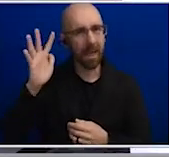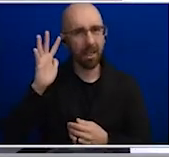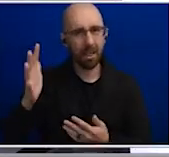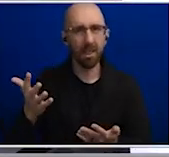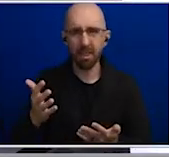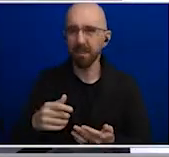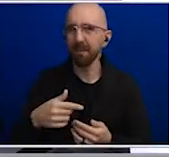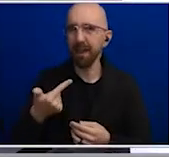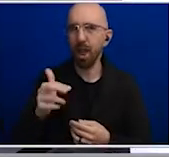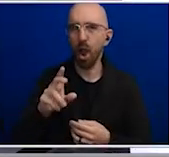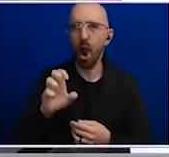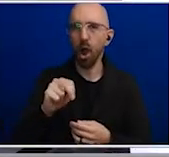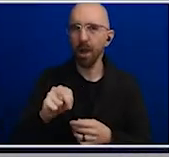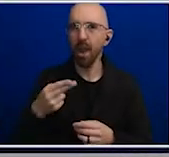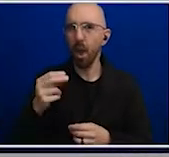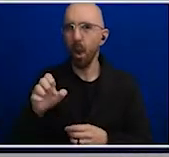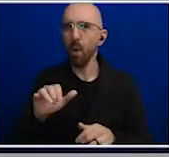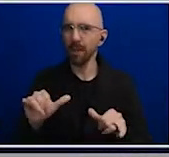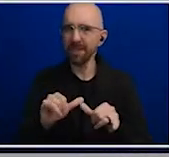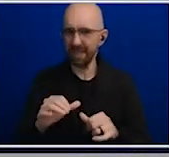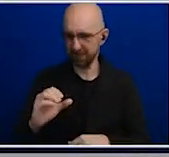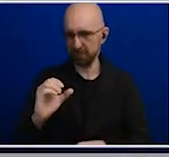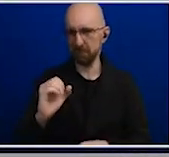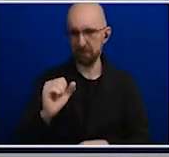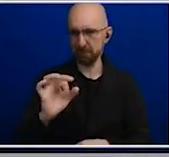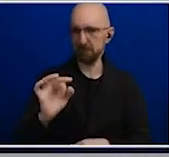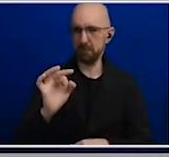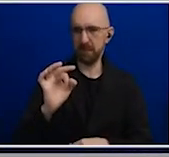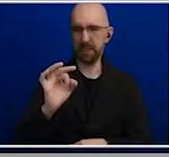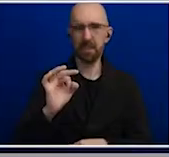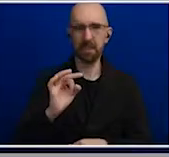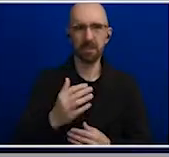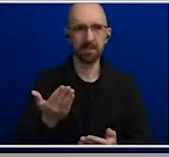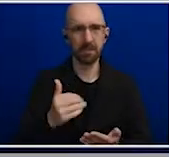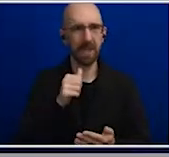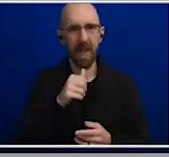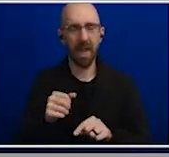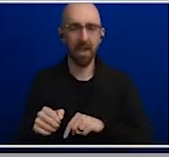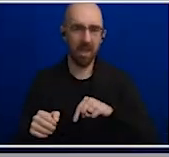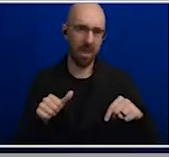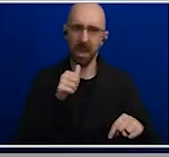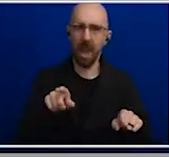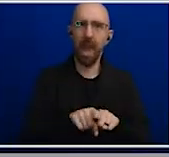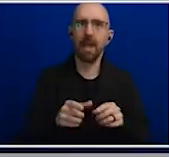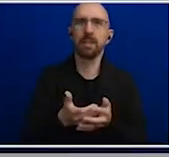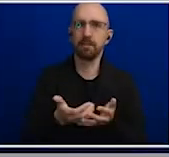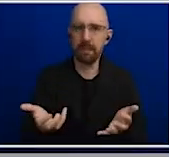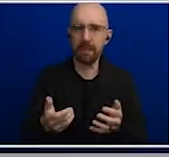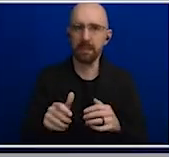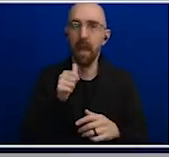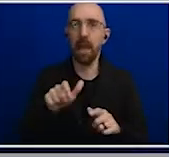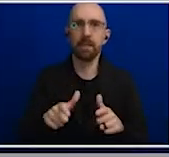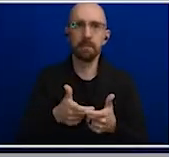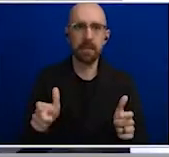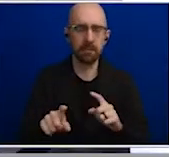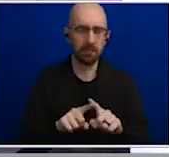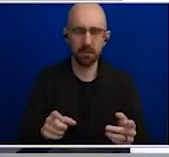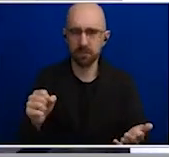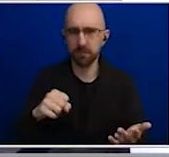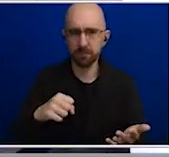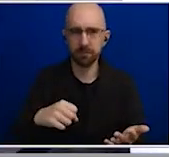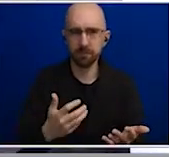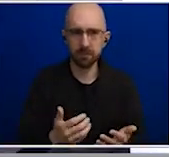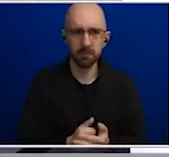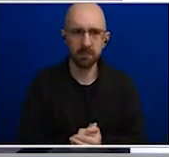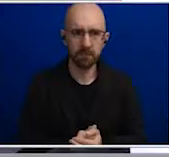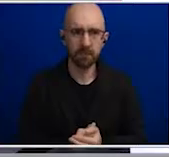want. The one on the other side's probably not as big, thankfully, but wow. Yeah, it is. It